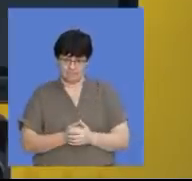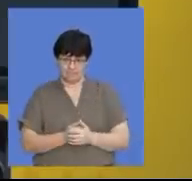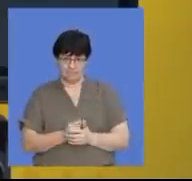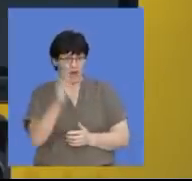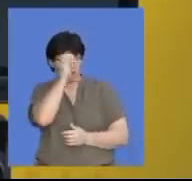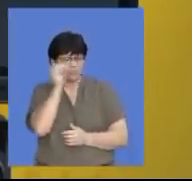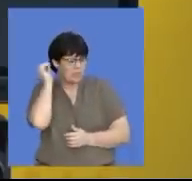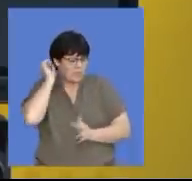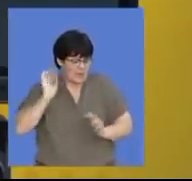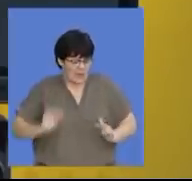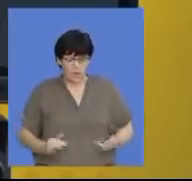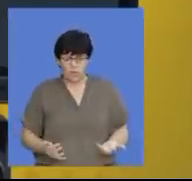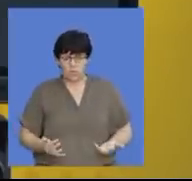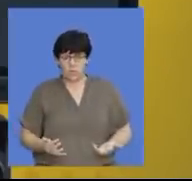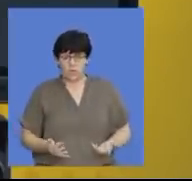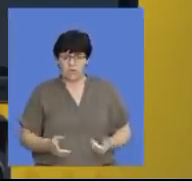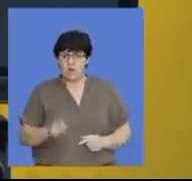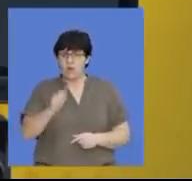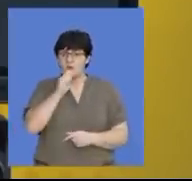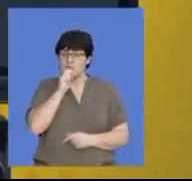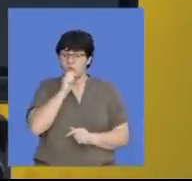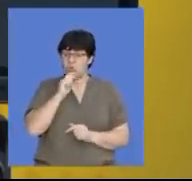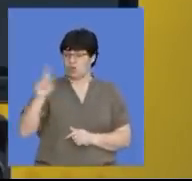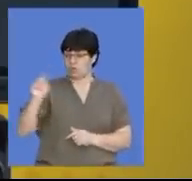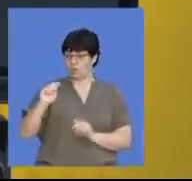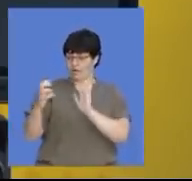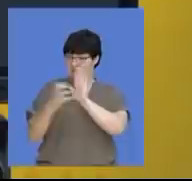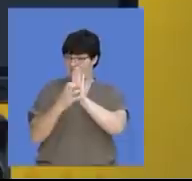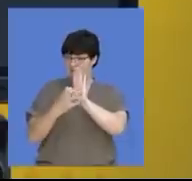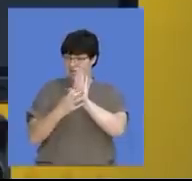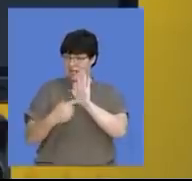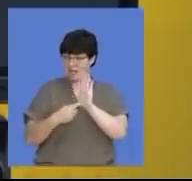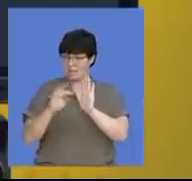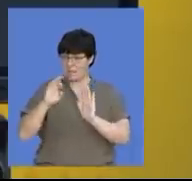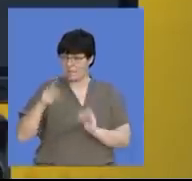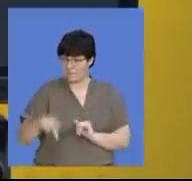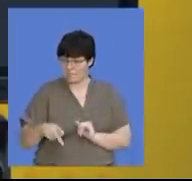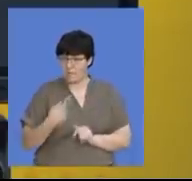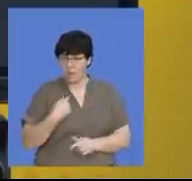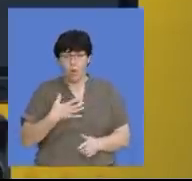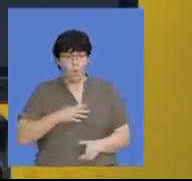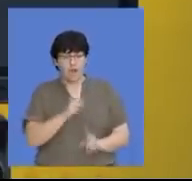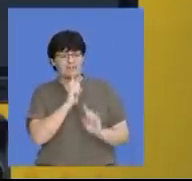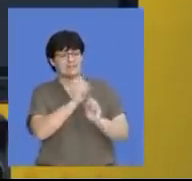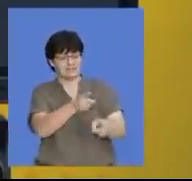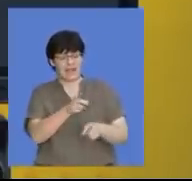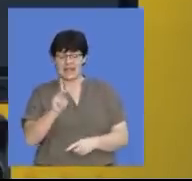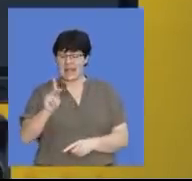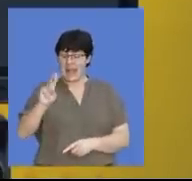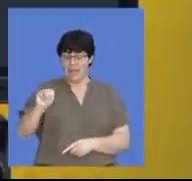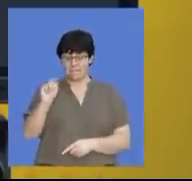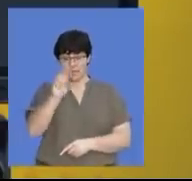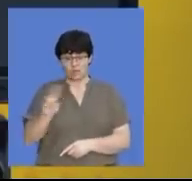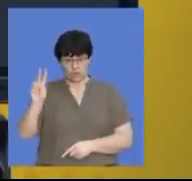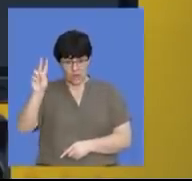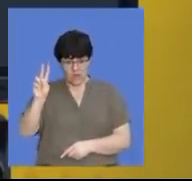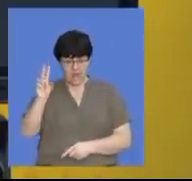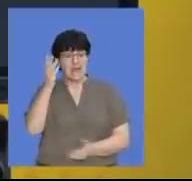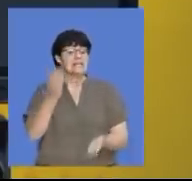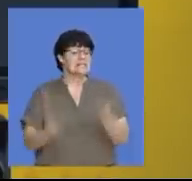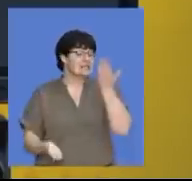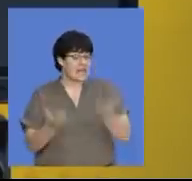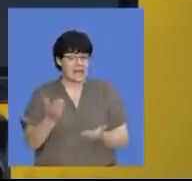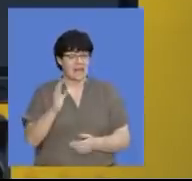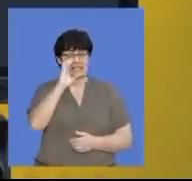I remember this? When I'm using a topographical map and I want my answer in a kilometer squared, my scale